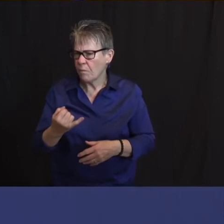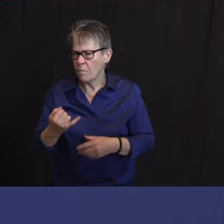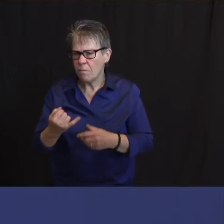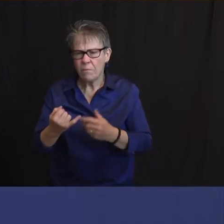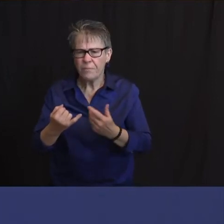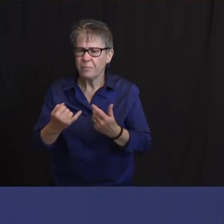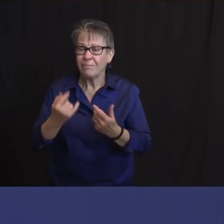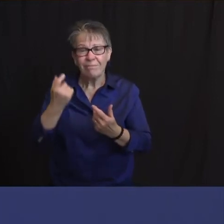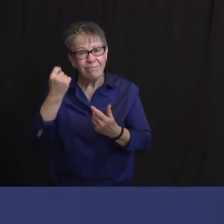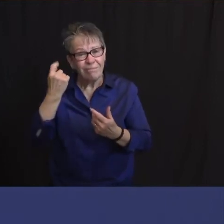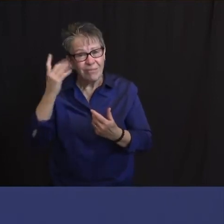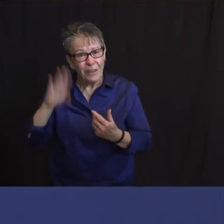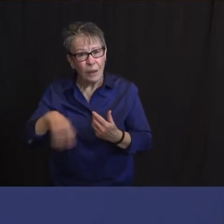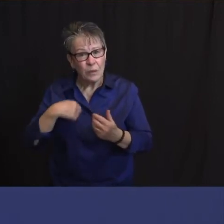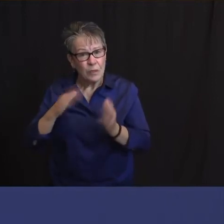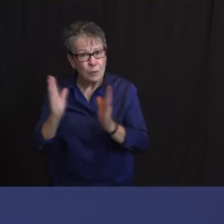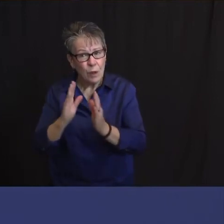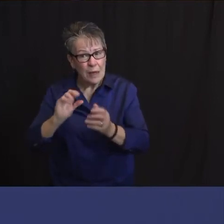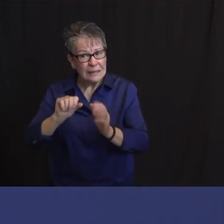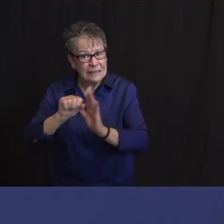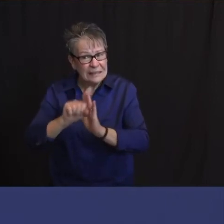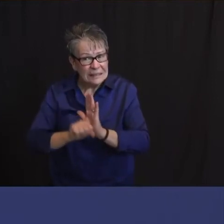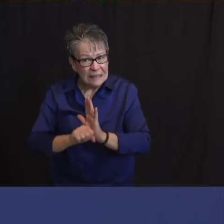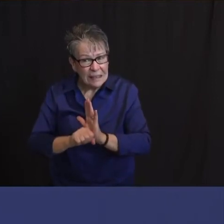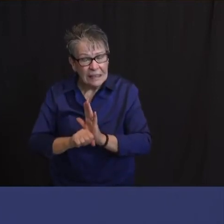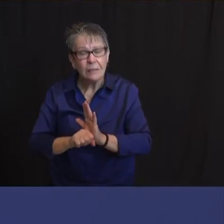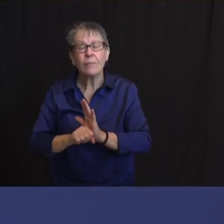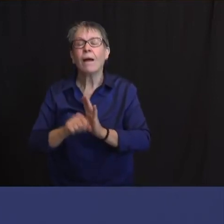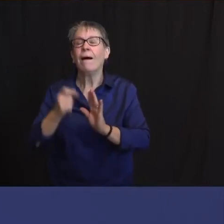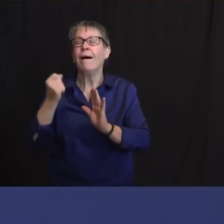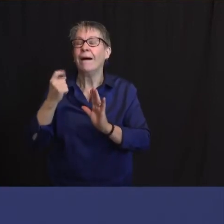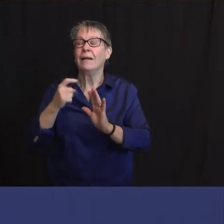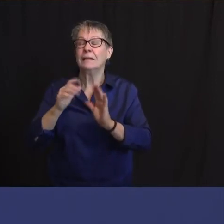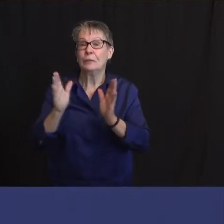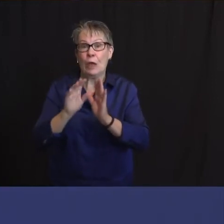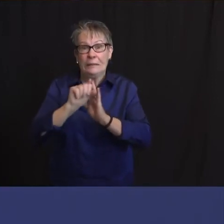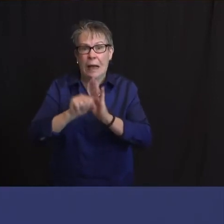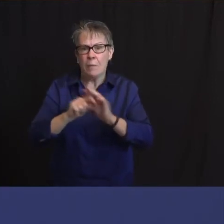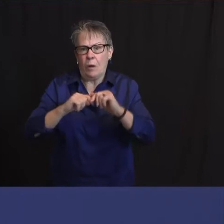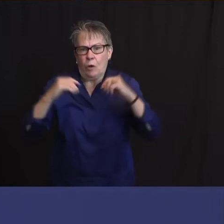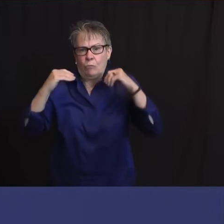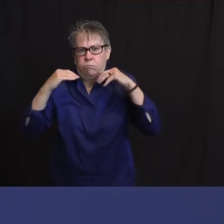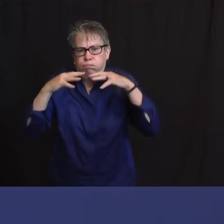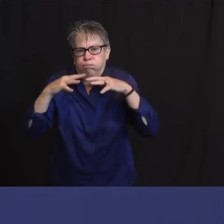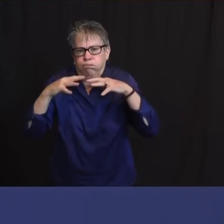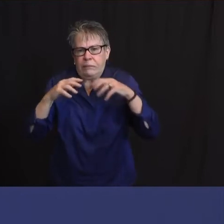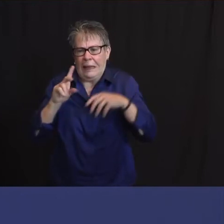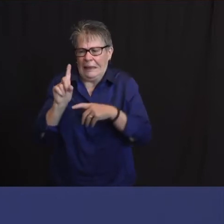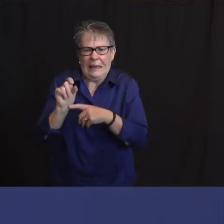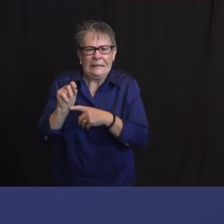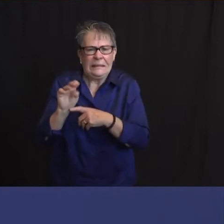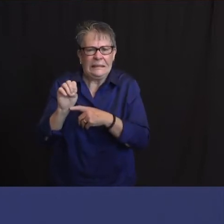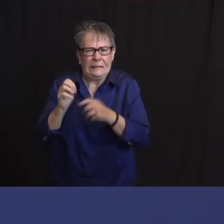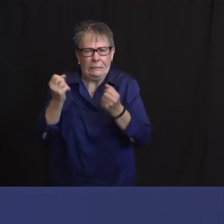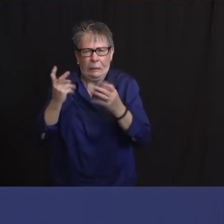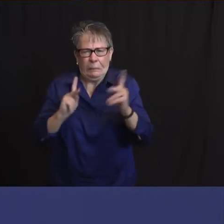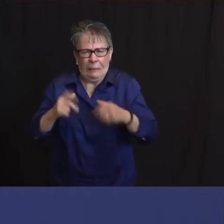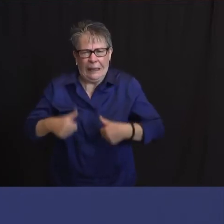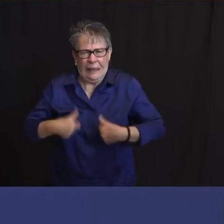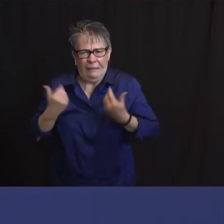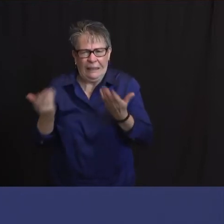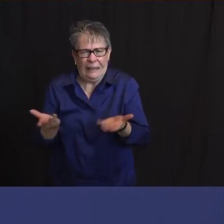densest state in America. Paramount was making this point to me earlier. It's sort of an equally distributed.